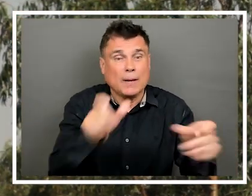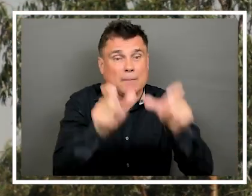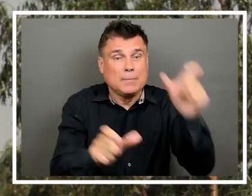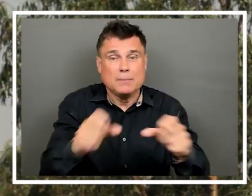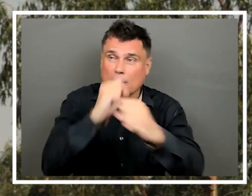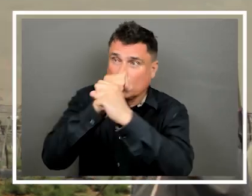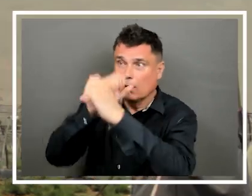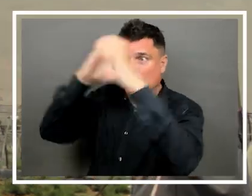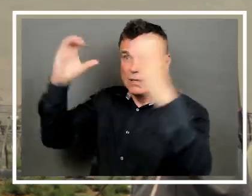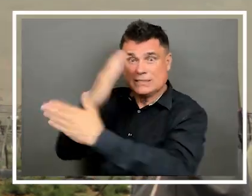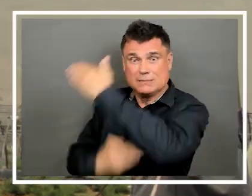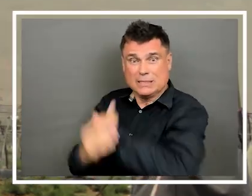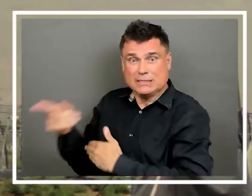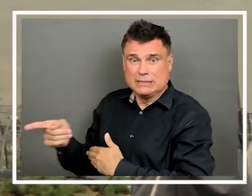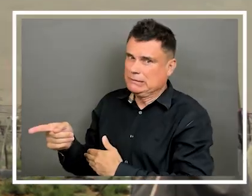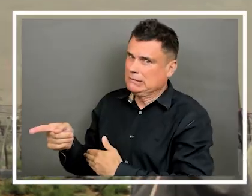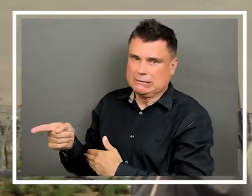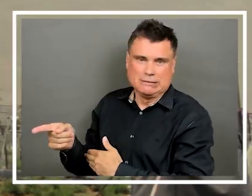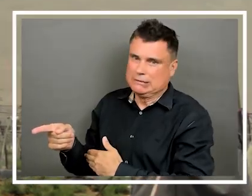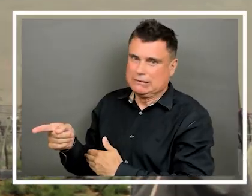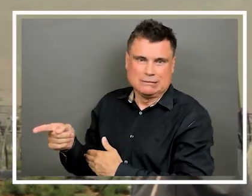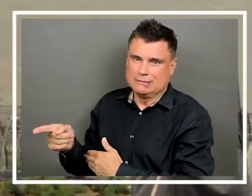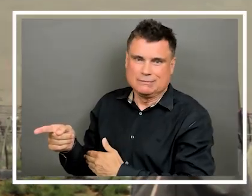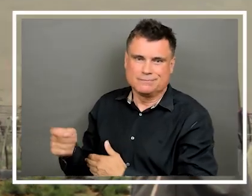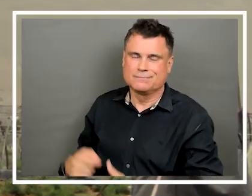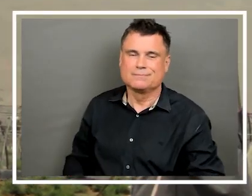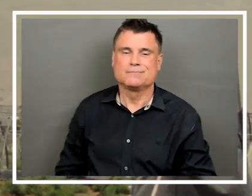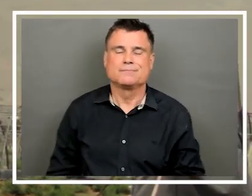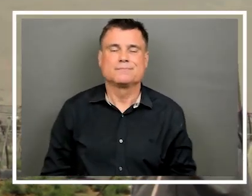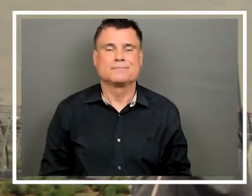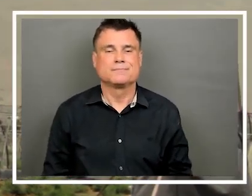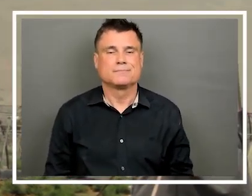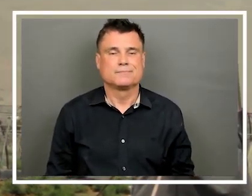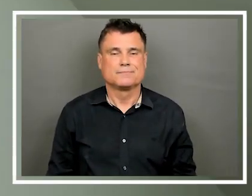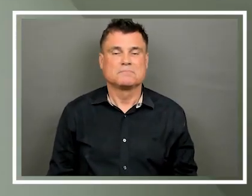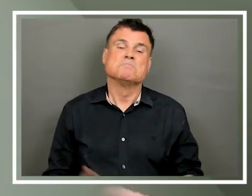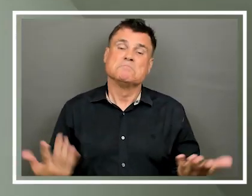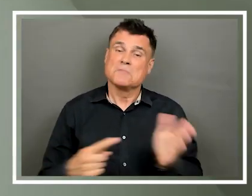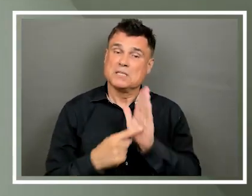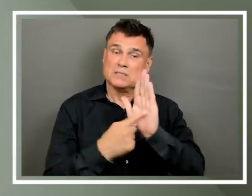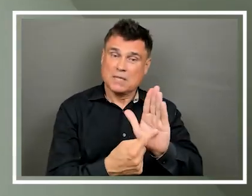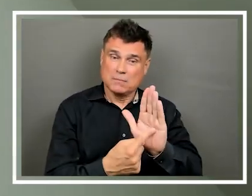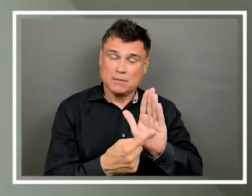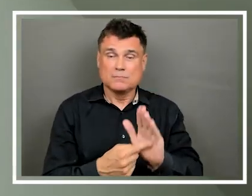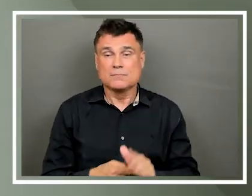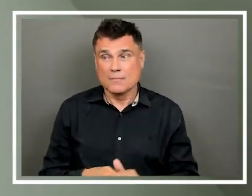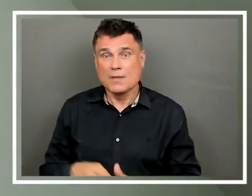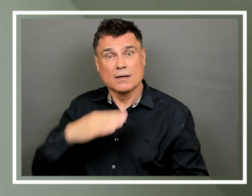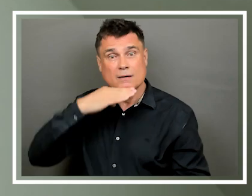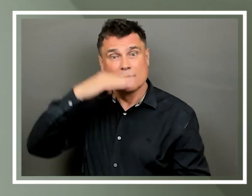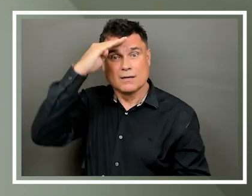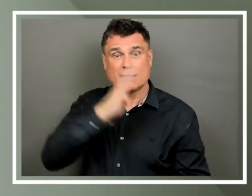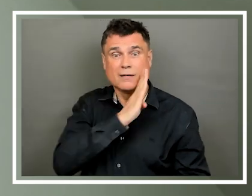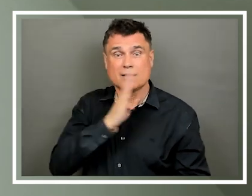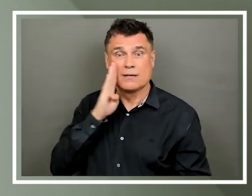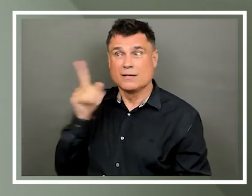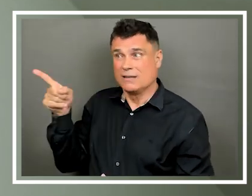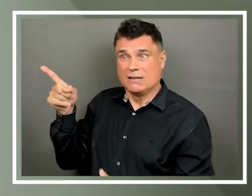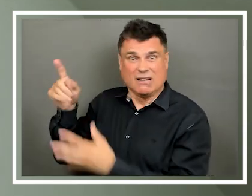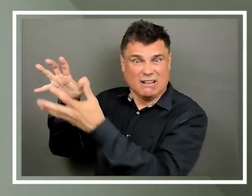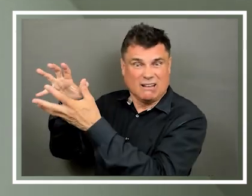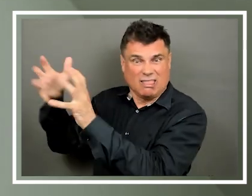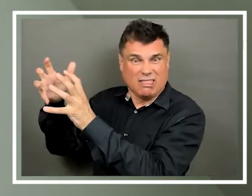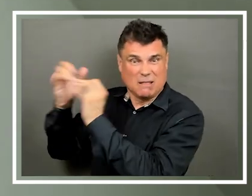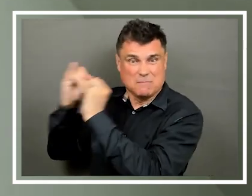There are villages where people's thinking is a little misguided. For instance, that